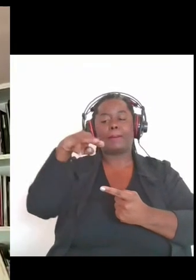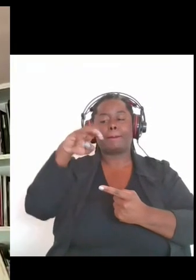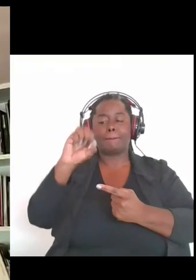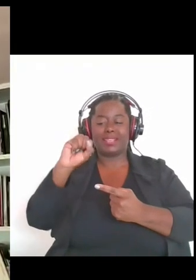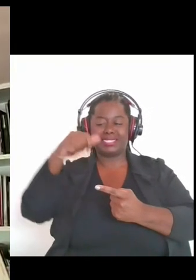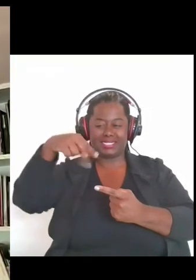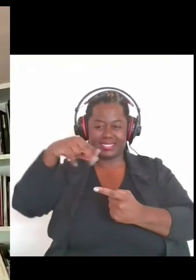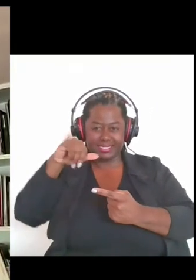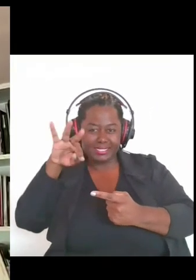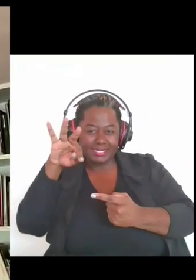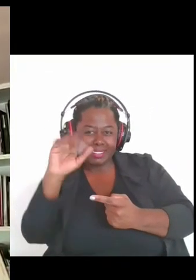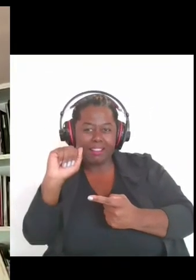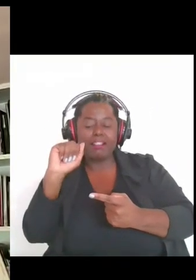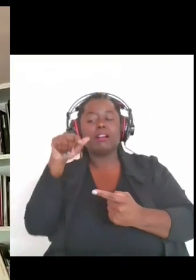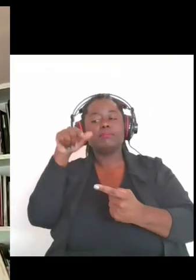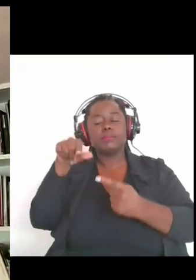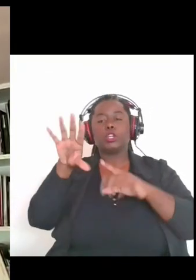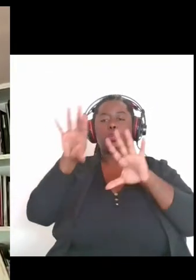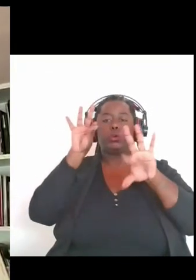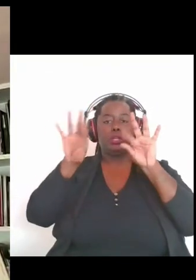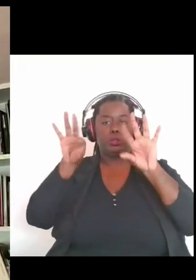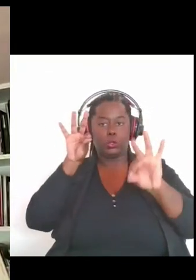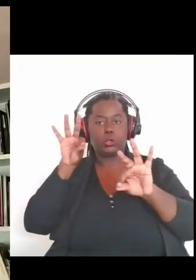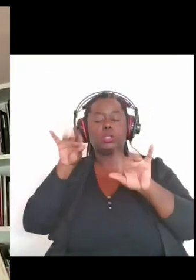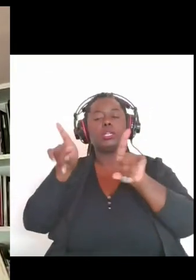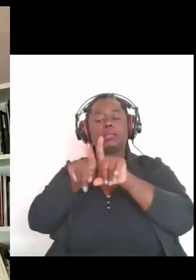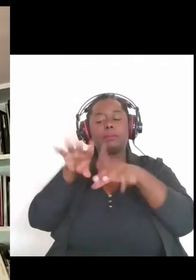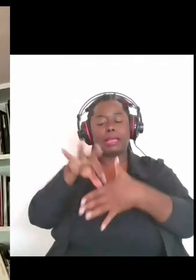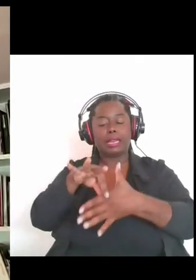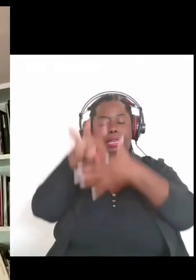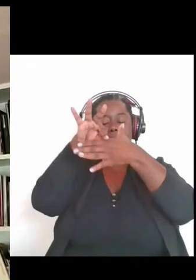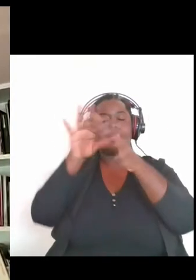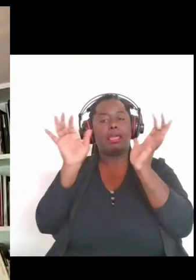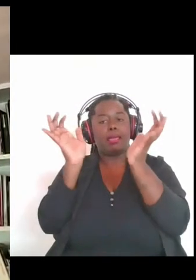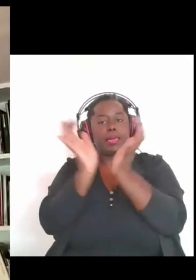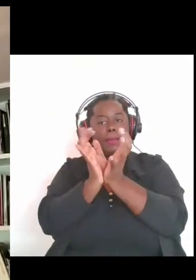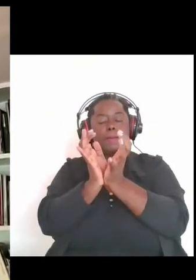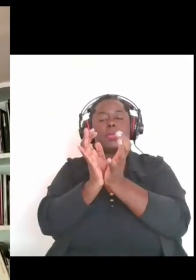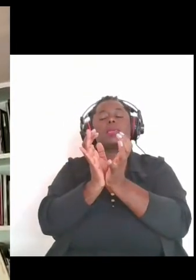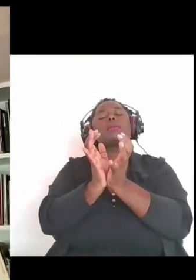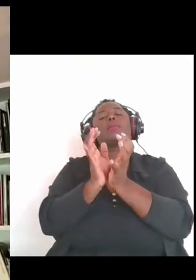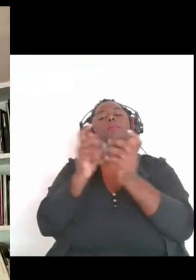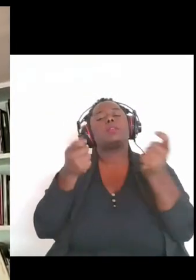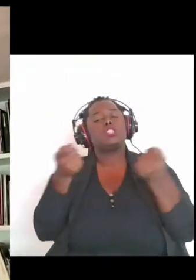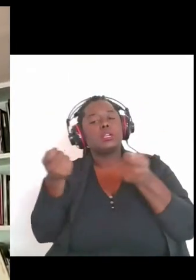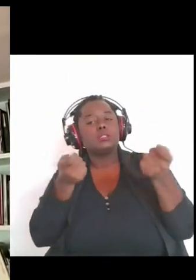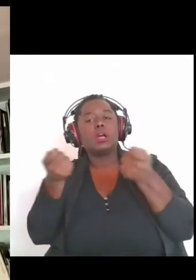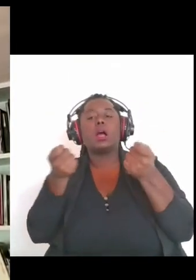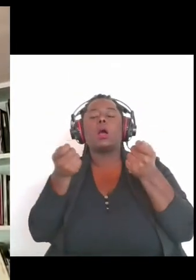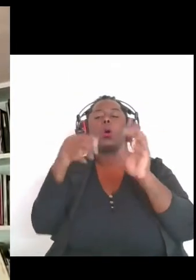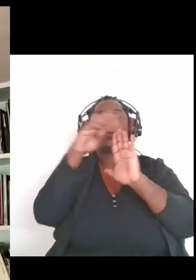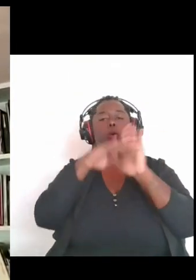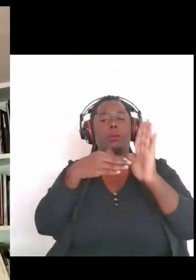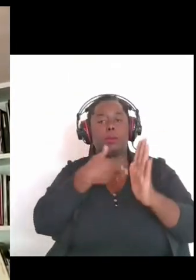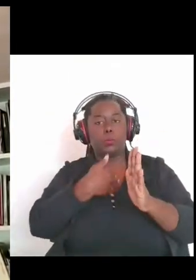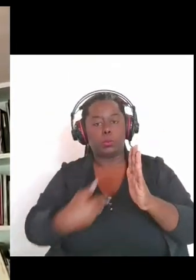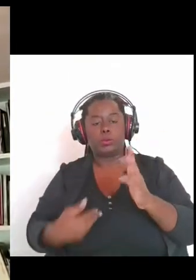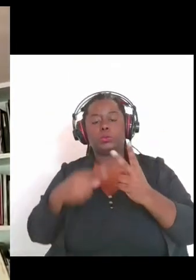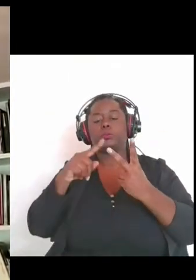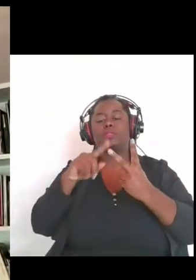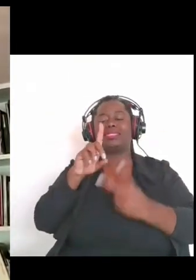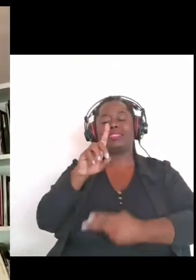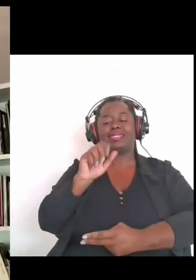who's the curator and leader of the mediation team and public